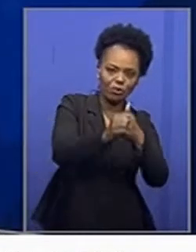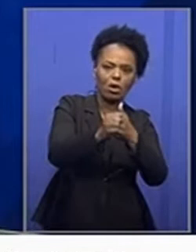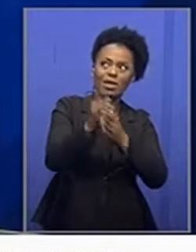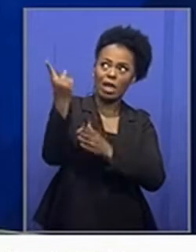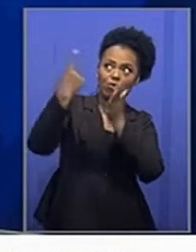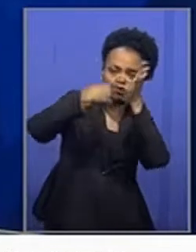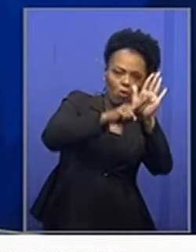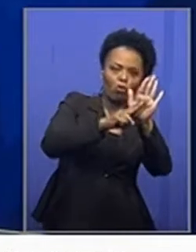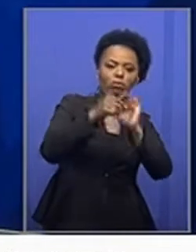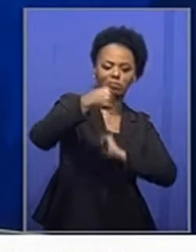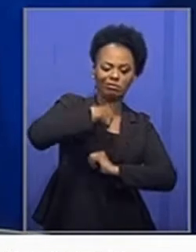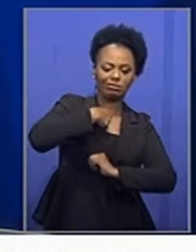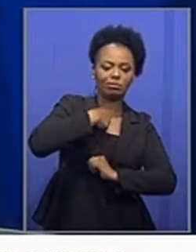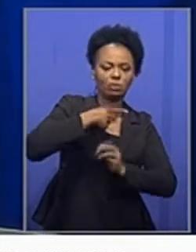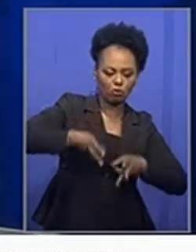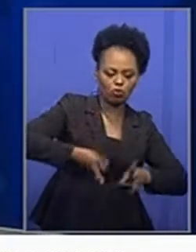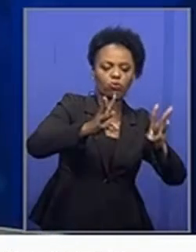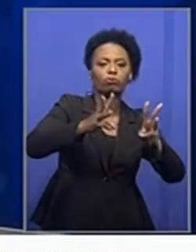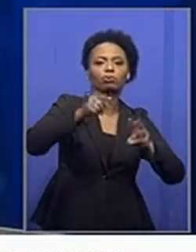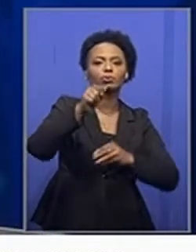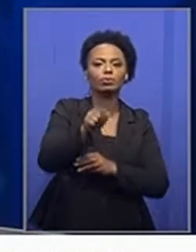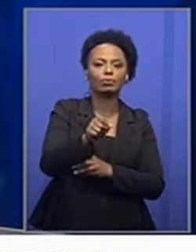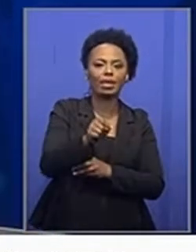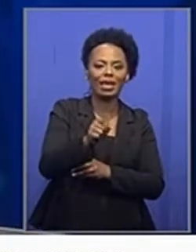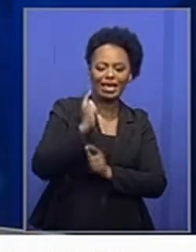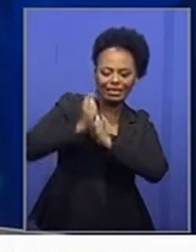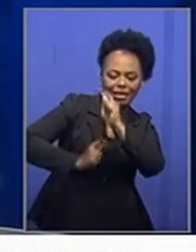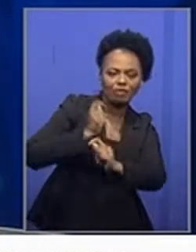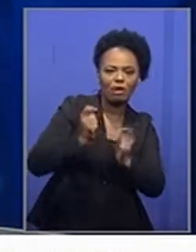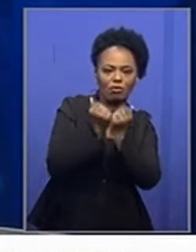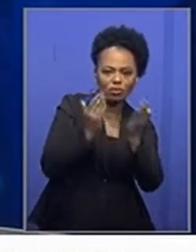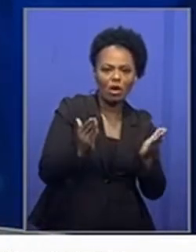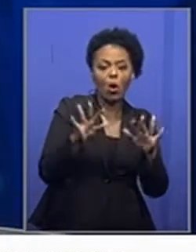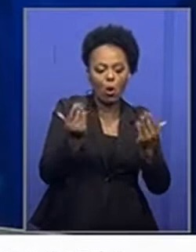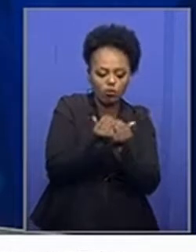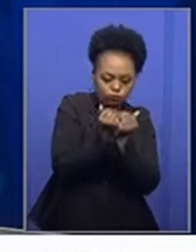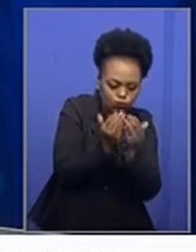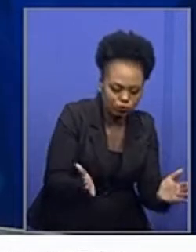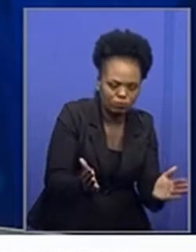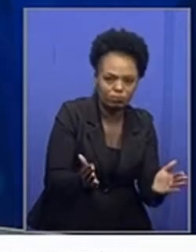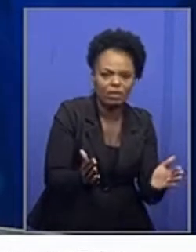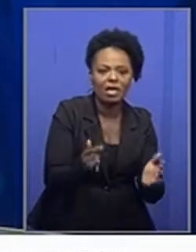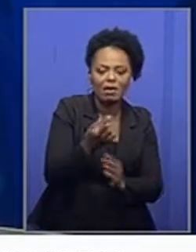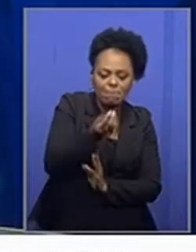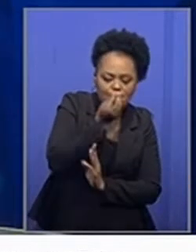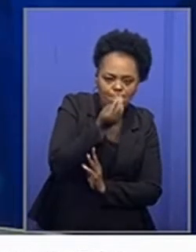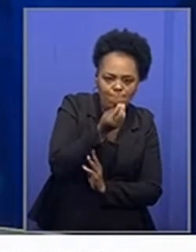yes. So ku traditional healing or ngithe bungomeni ha o tlojwa